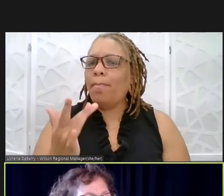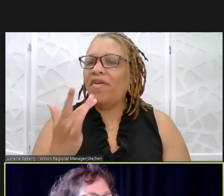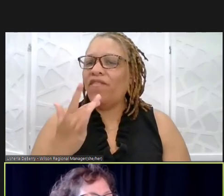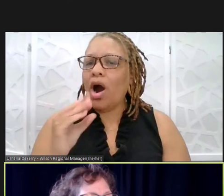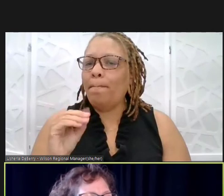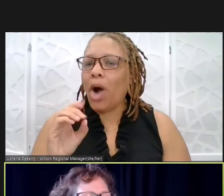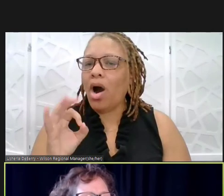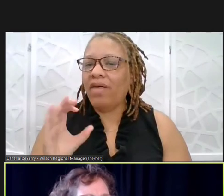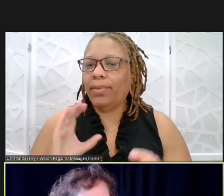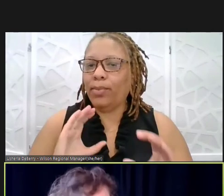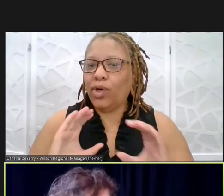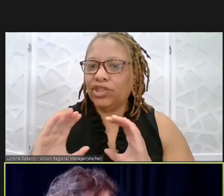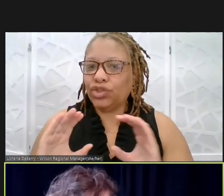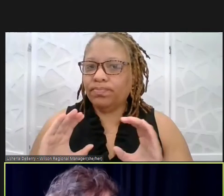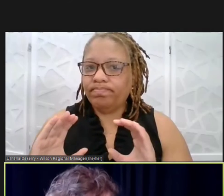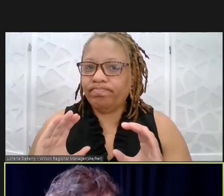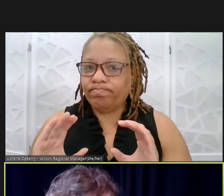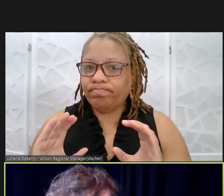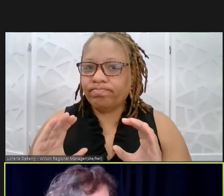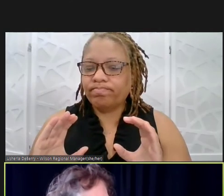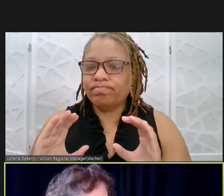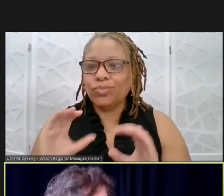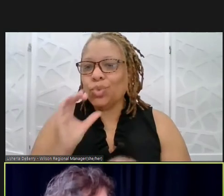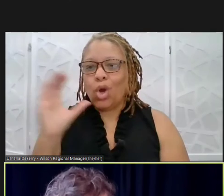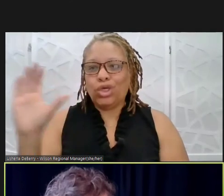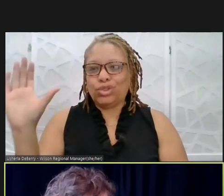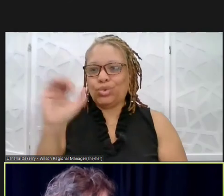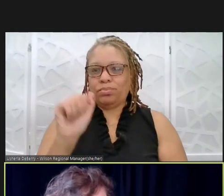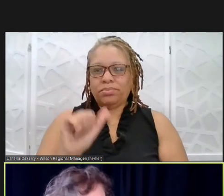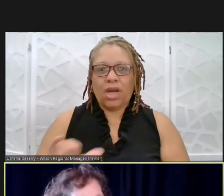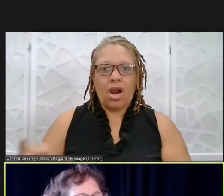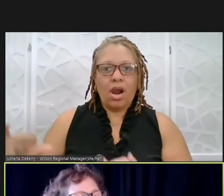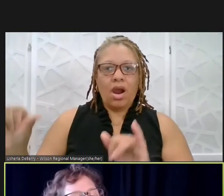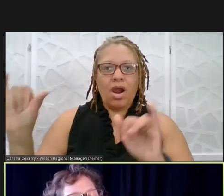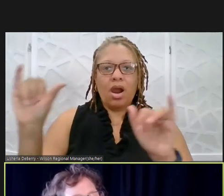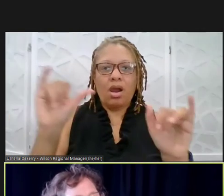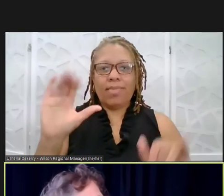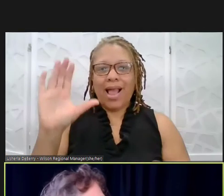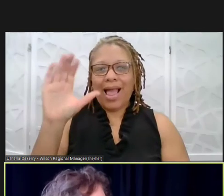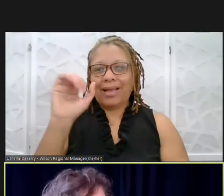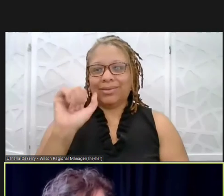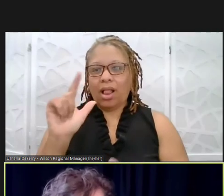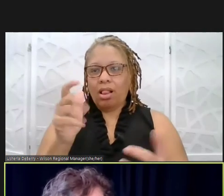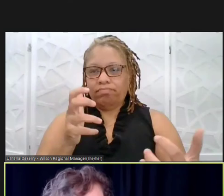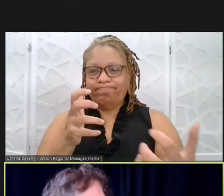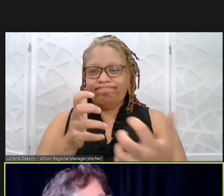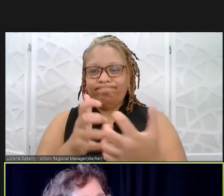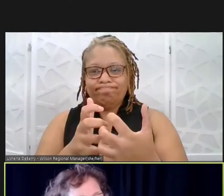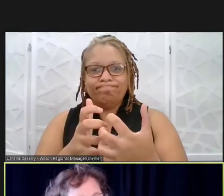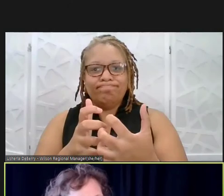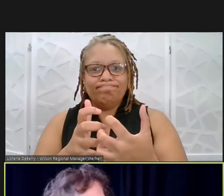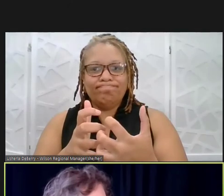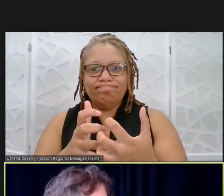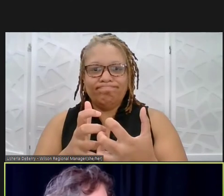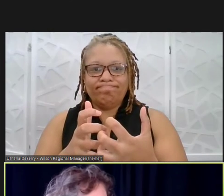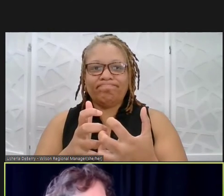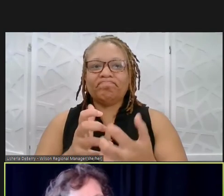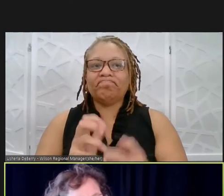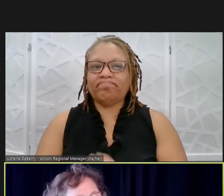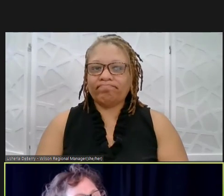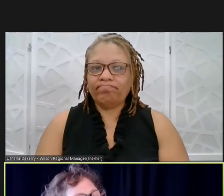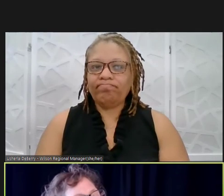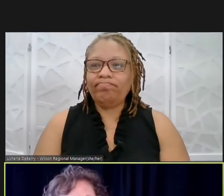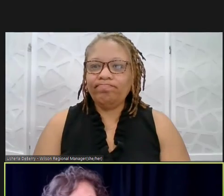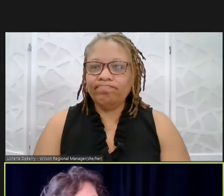And ask how we prefer our communication. Do not make assumptions. We are not all the